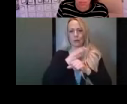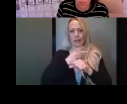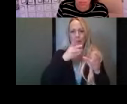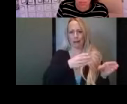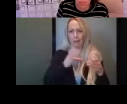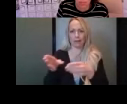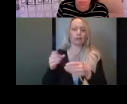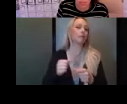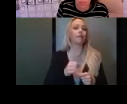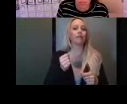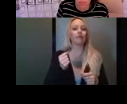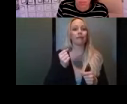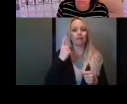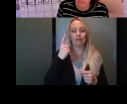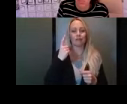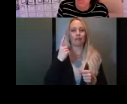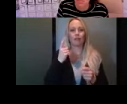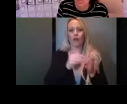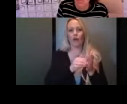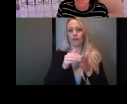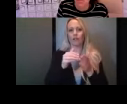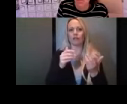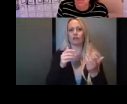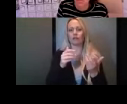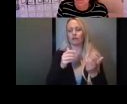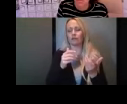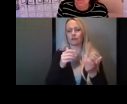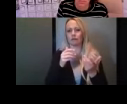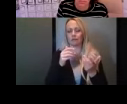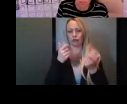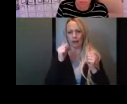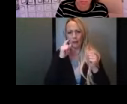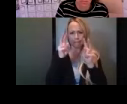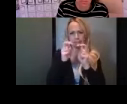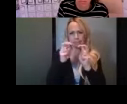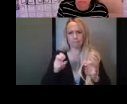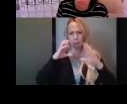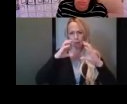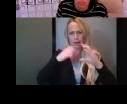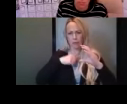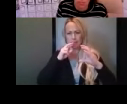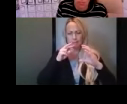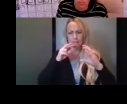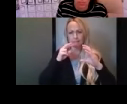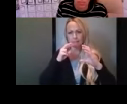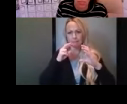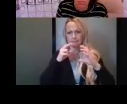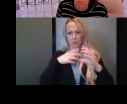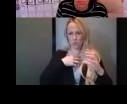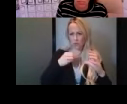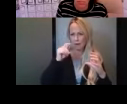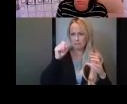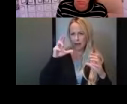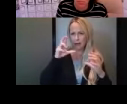arises whenever we look at these data relating some measure of the brain to some measure of behavior is the question, are these white matter properties